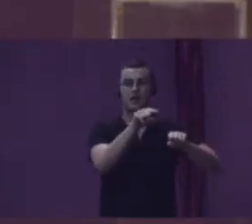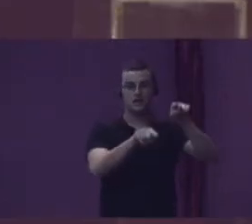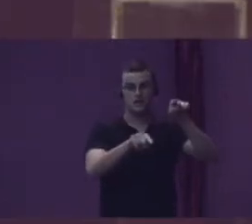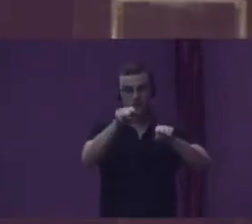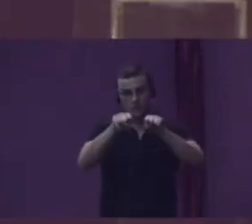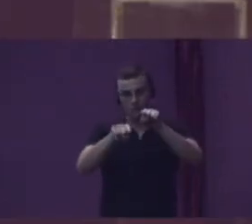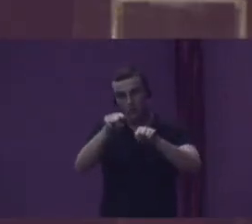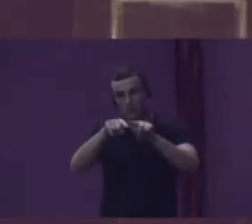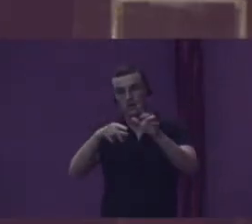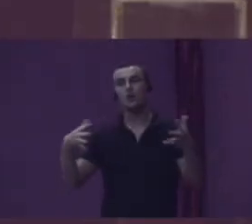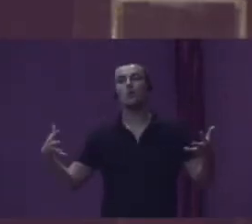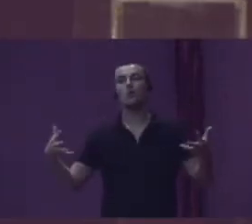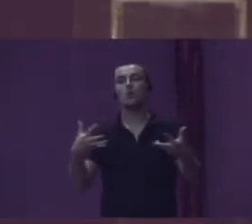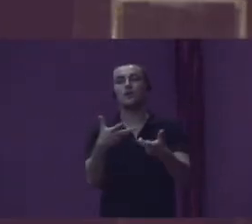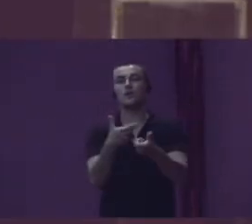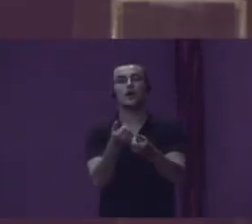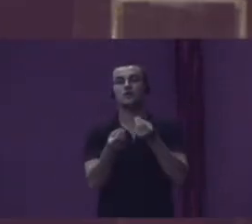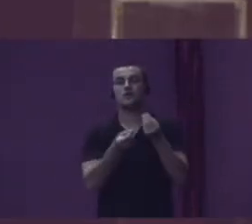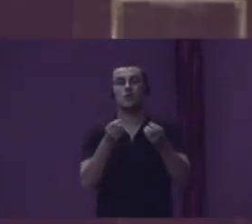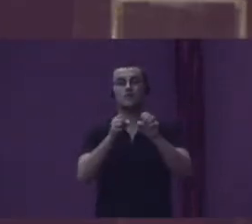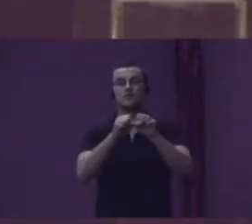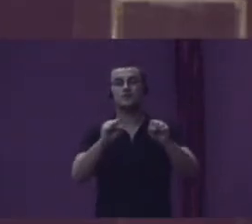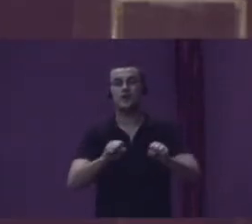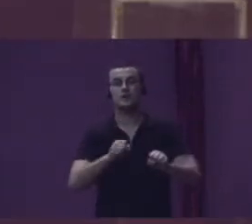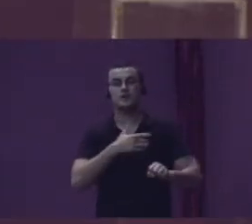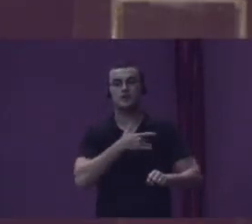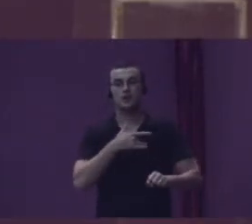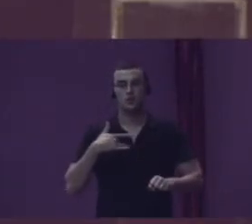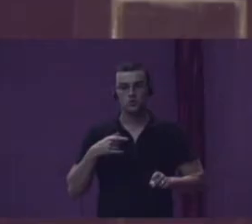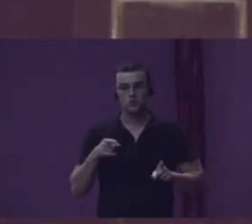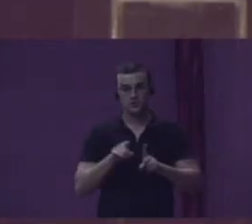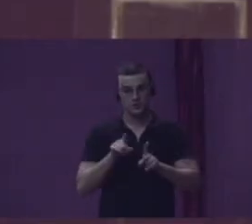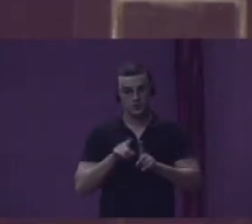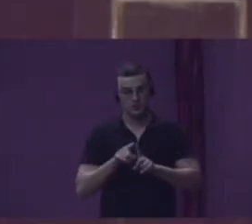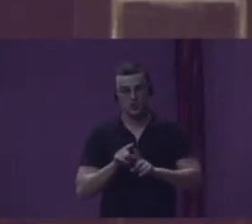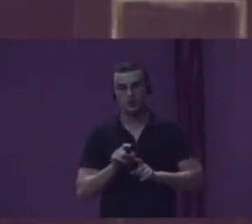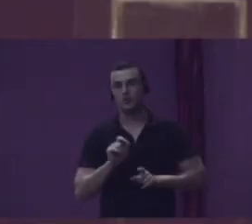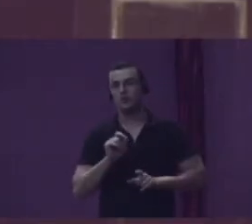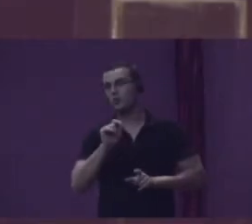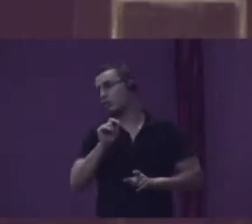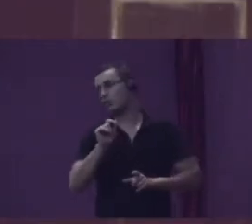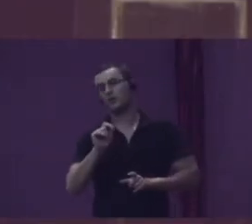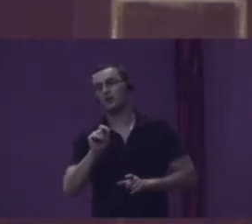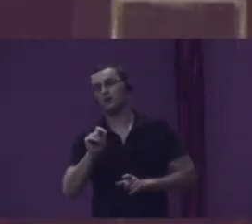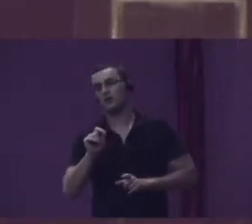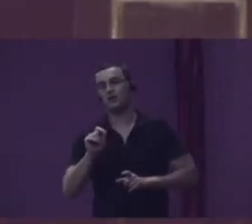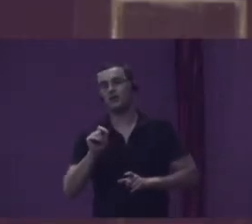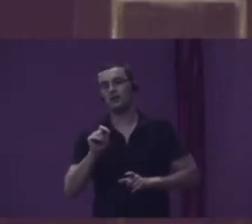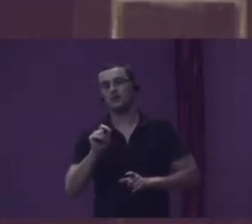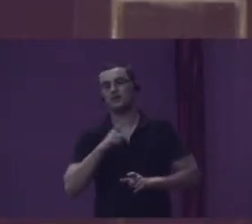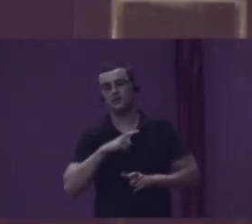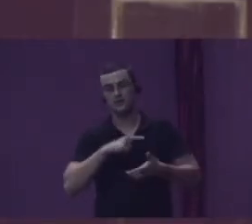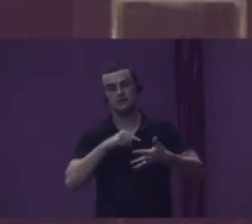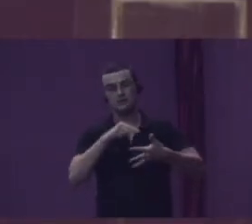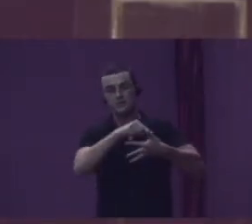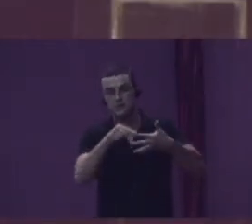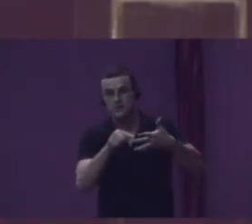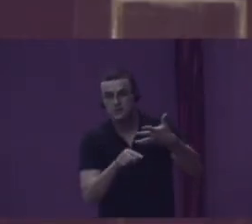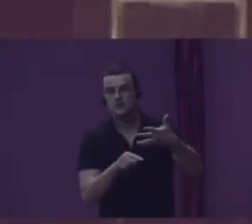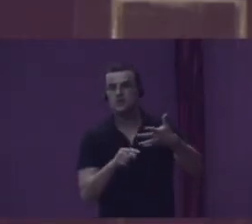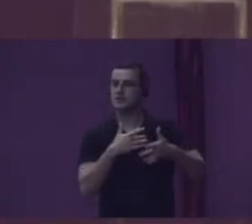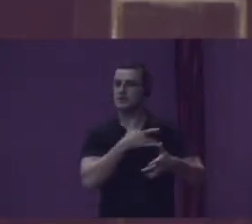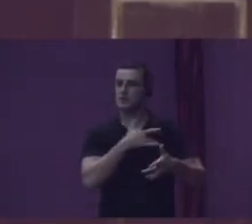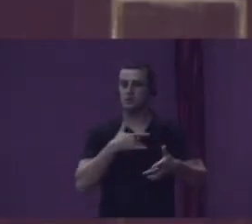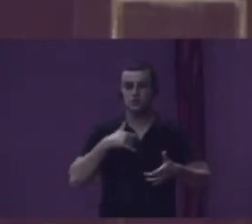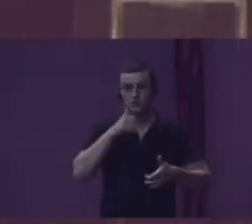pregnancy with. So malaria, common killer, and anemia, those two go hand in hand, and HIV and